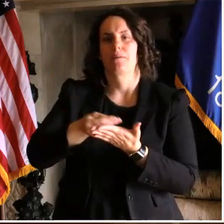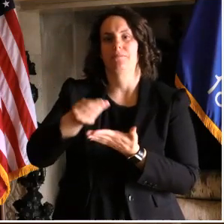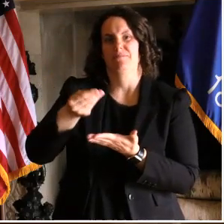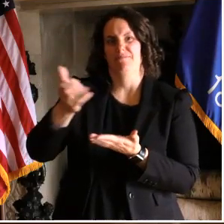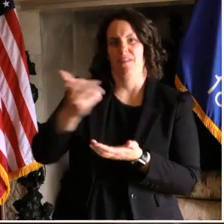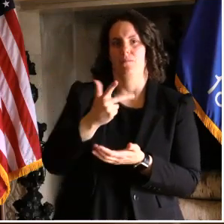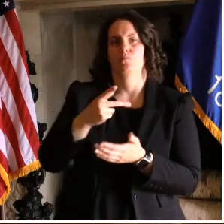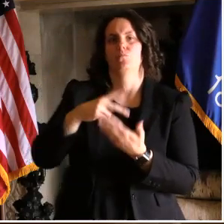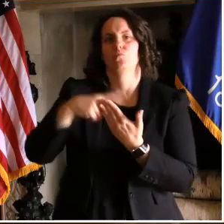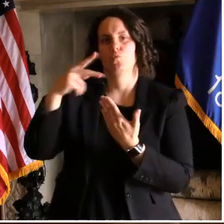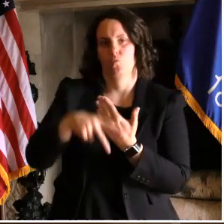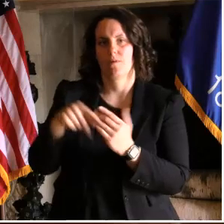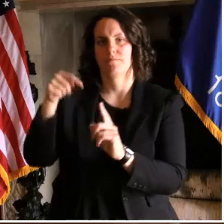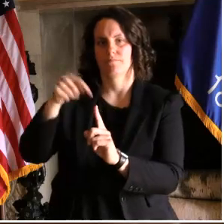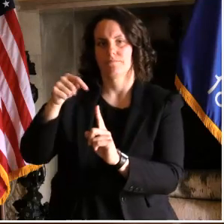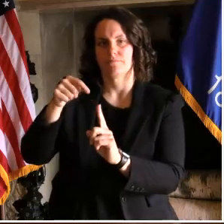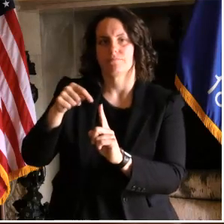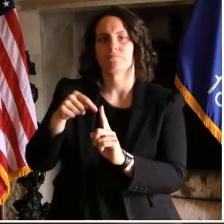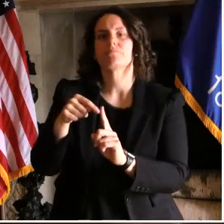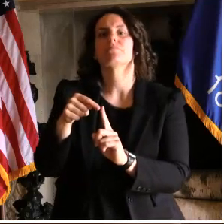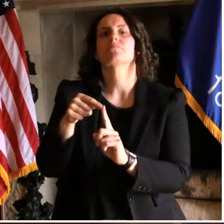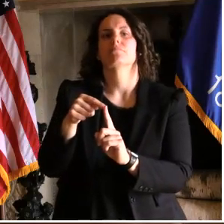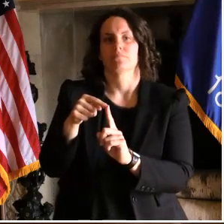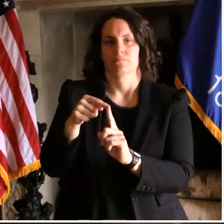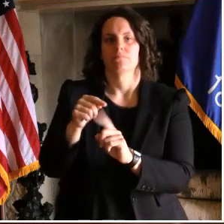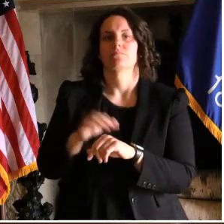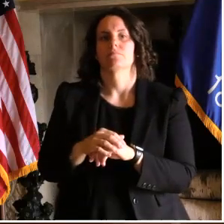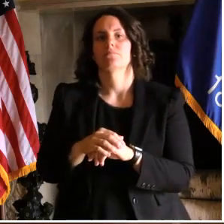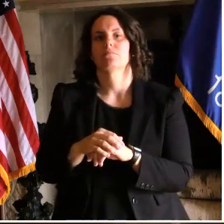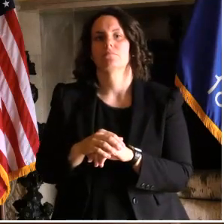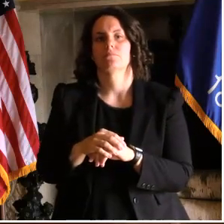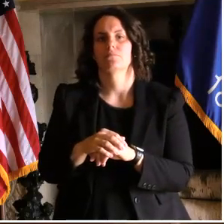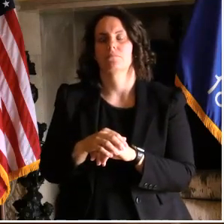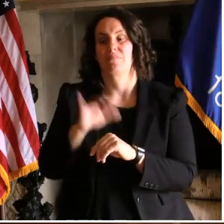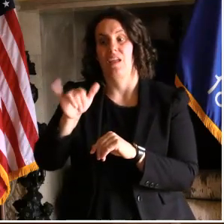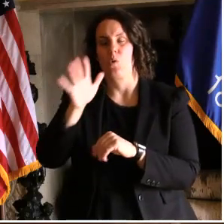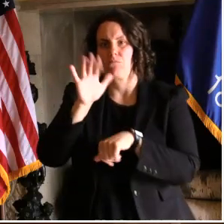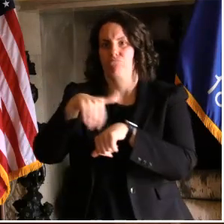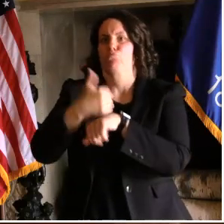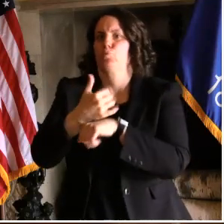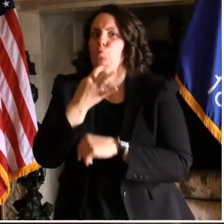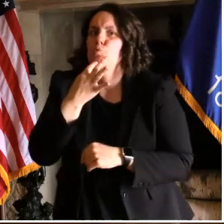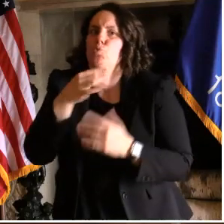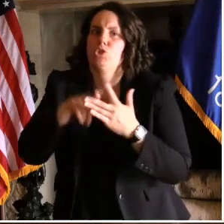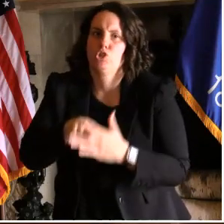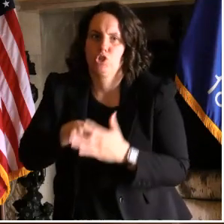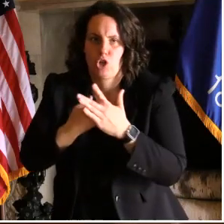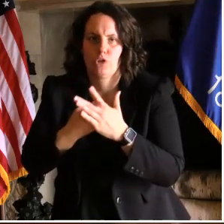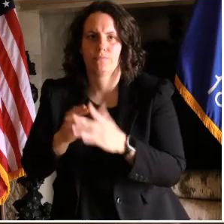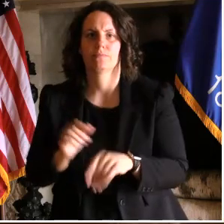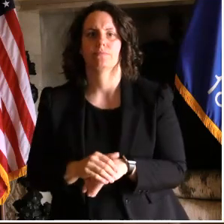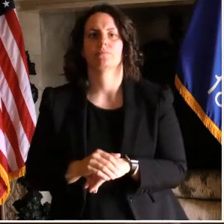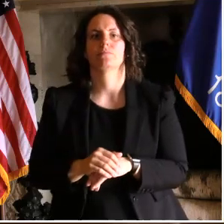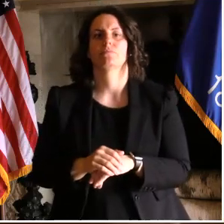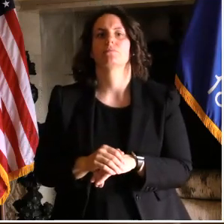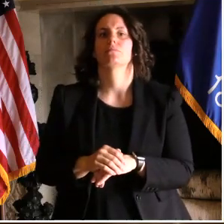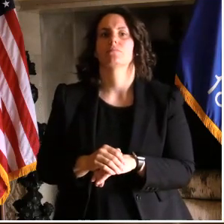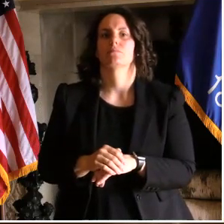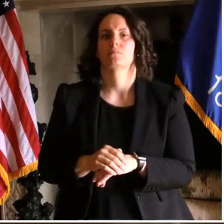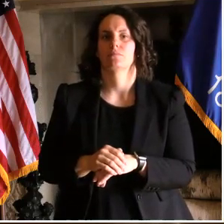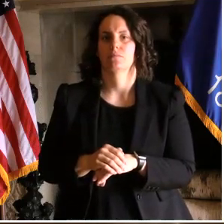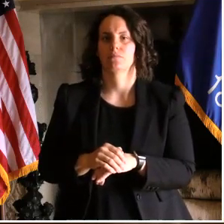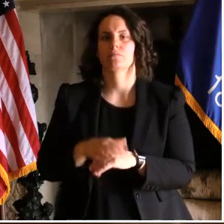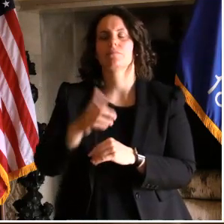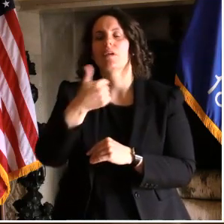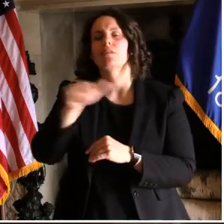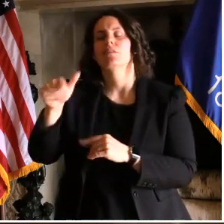And what it does is it offers to take in any PPE donations, or we're willing to buy